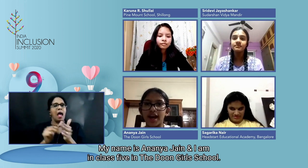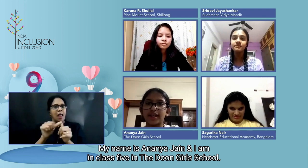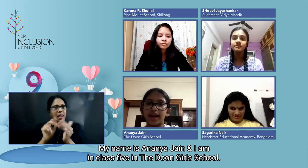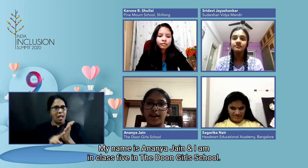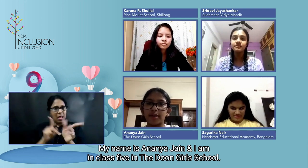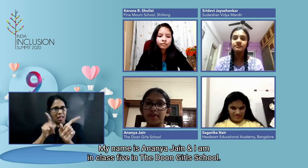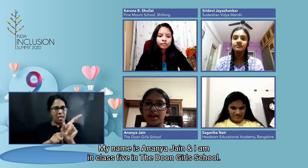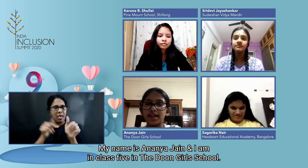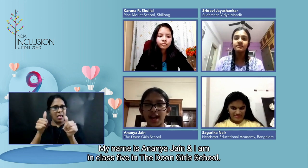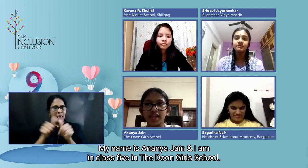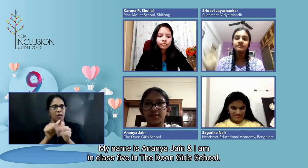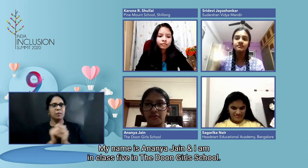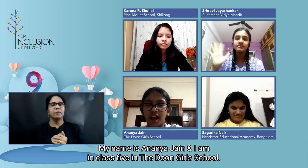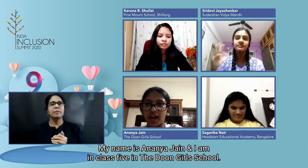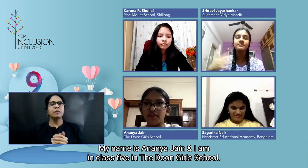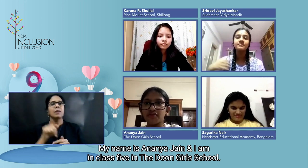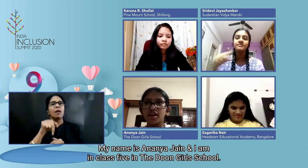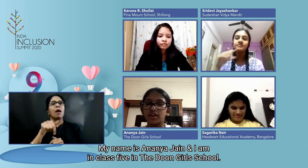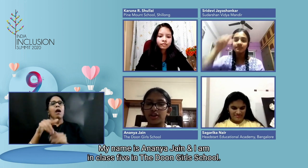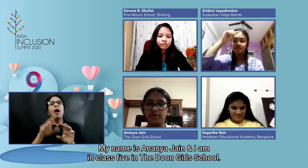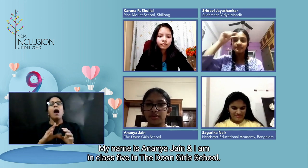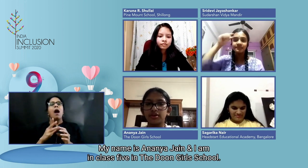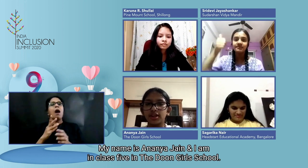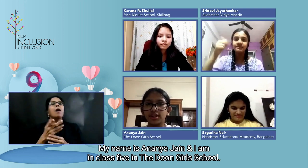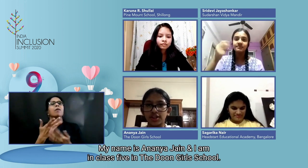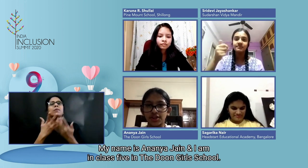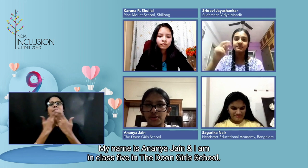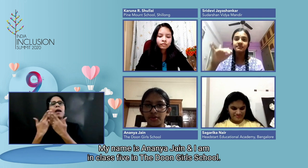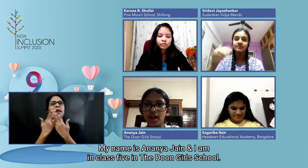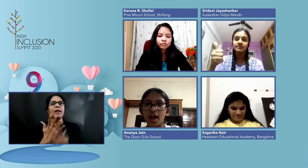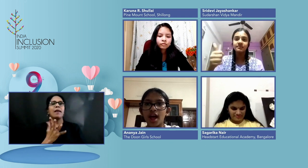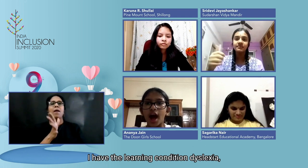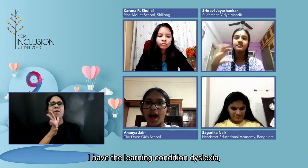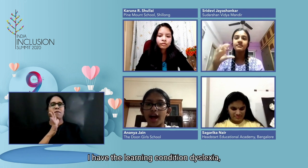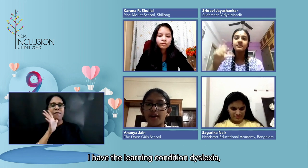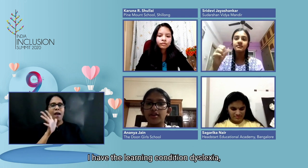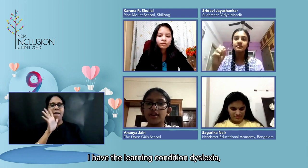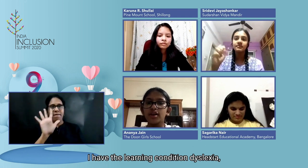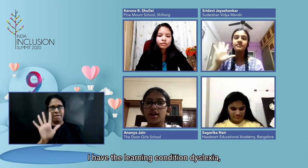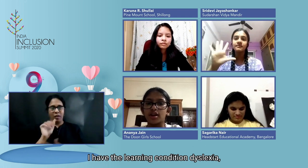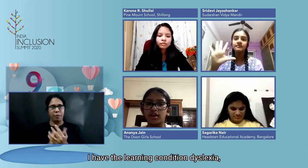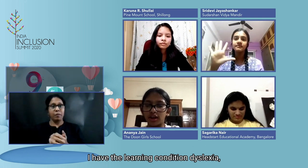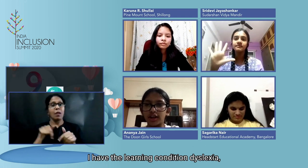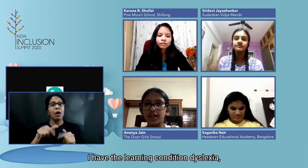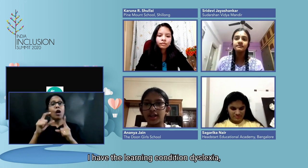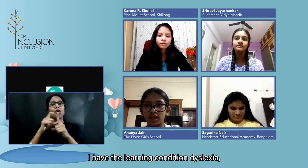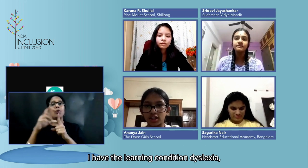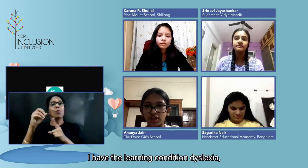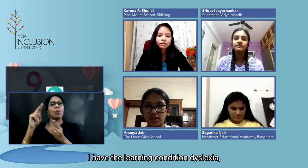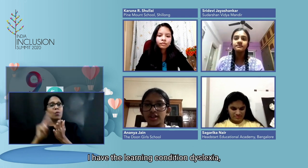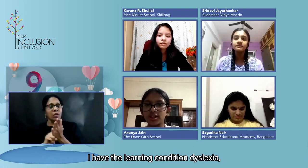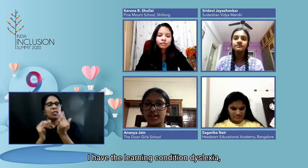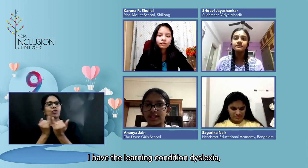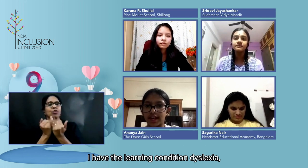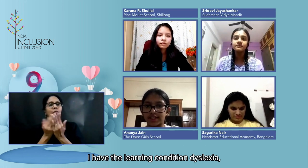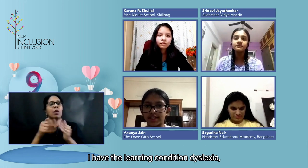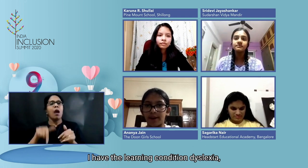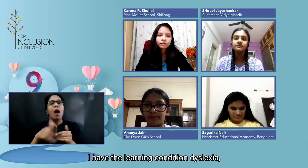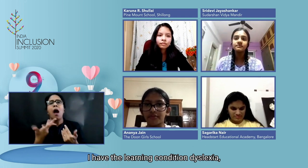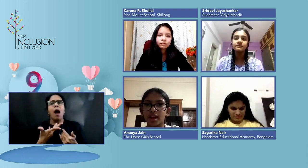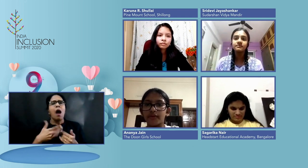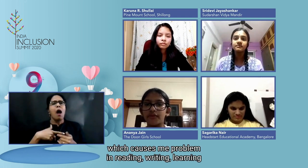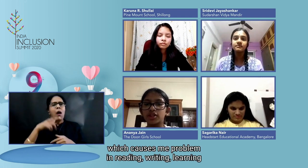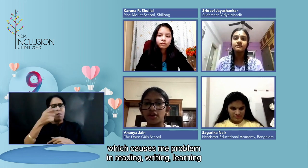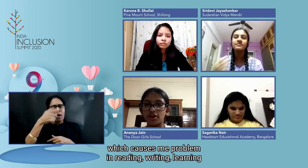Jain and I am in class 5, the Durgal School. I have a learning condition,